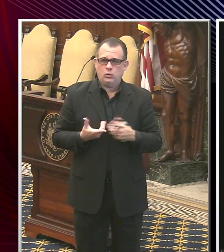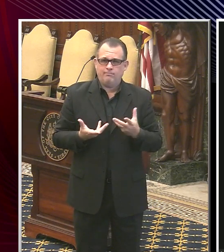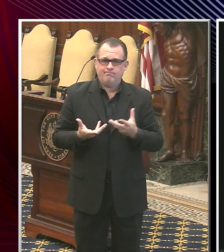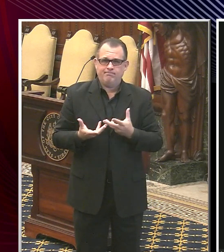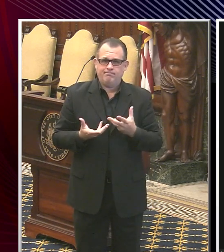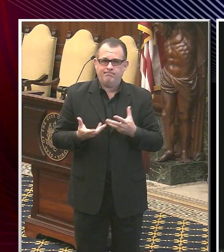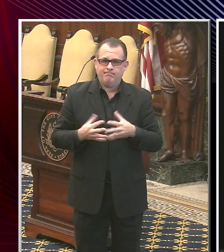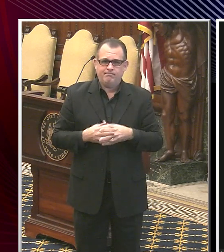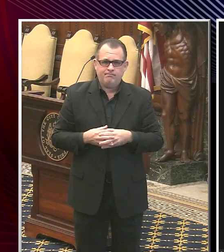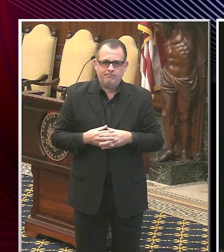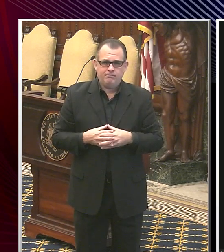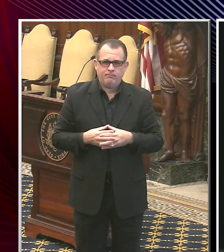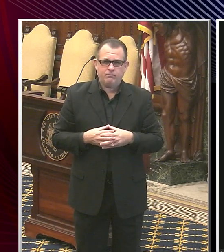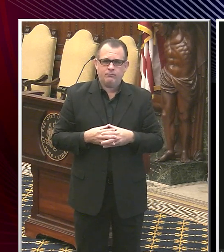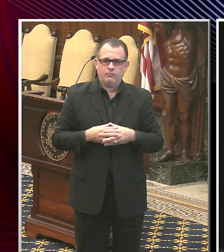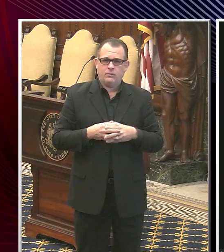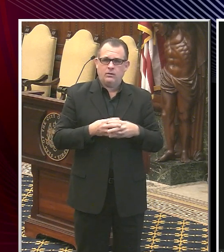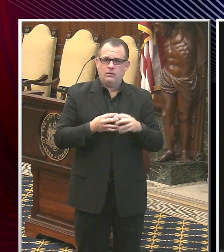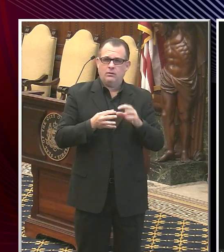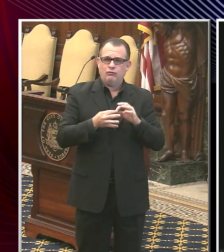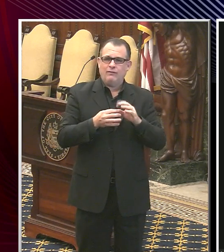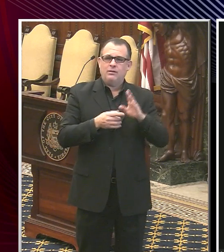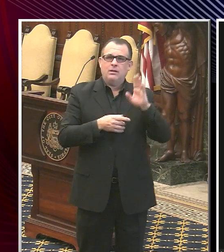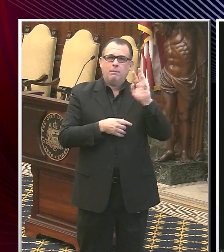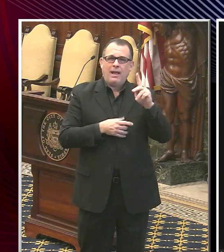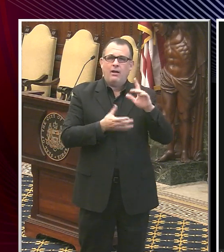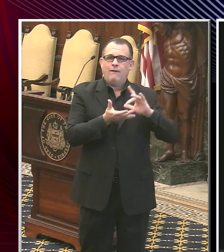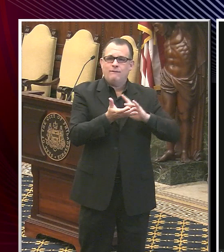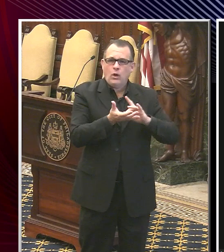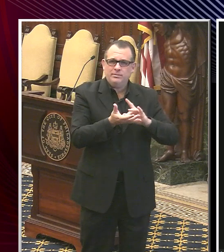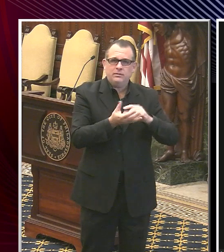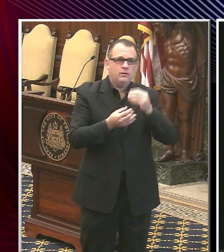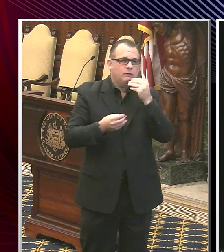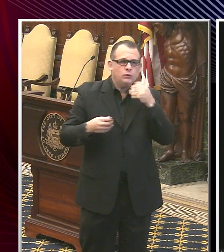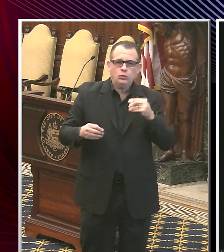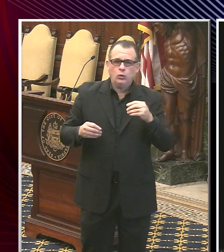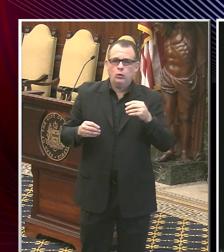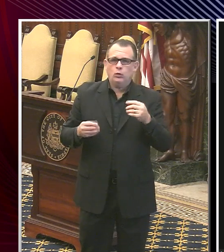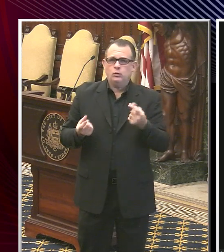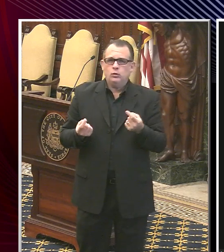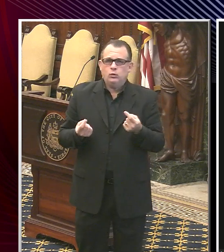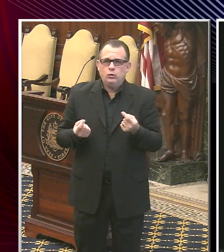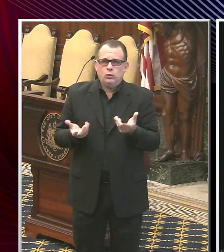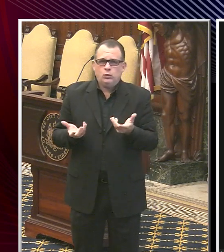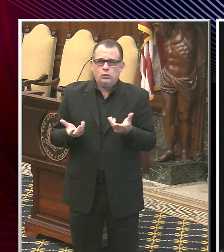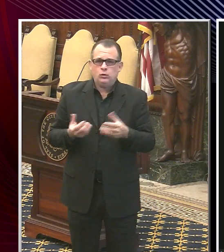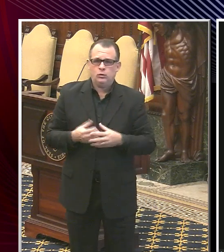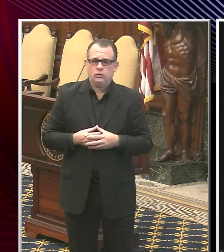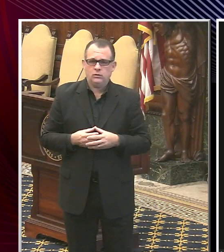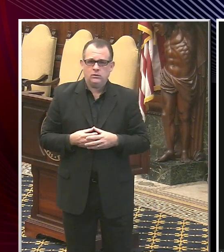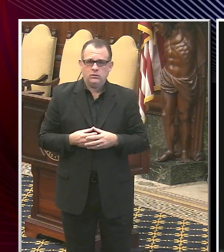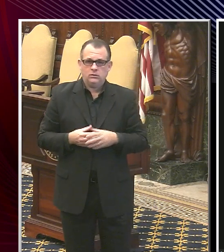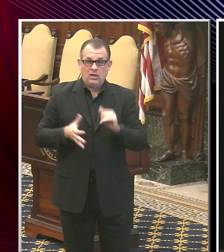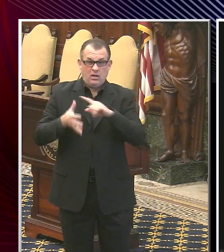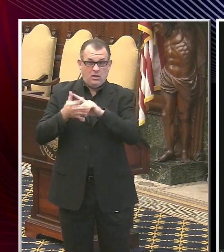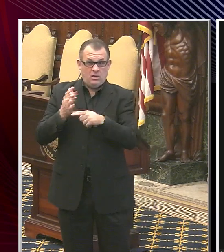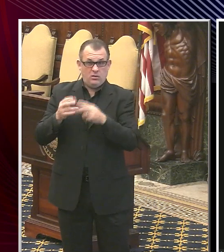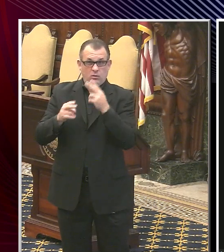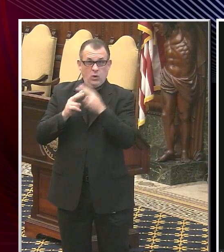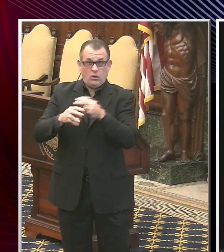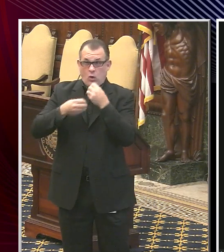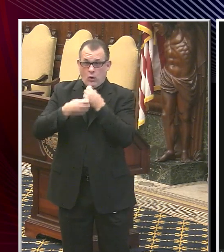relationships with banks, pharmacies, grocery stores? How do are these considered offices? Are these considered